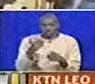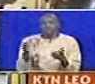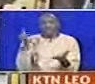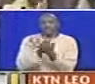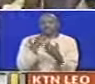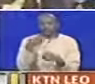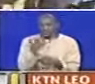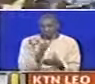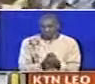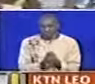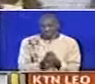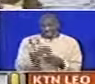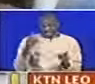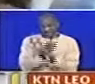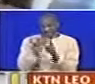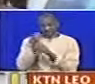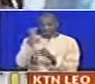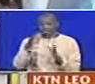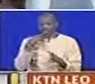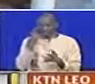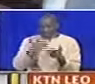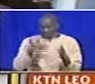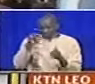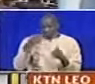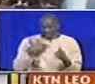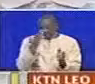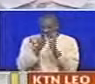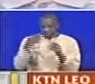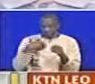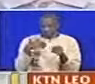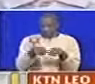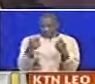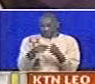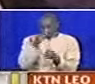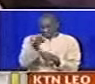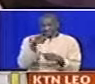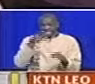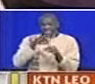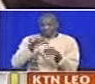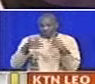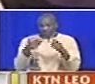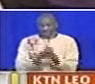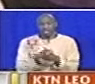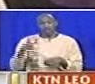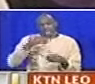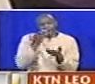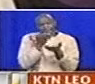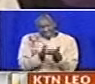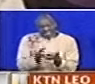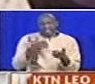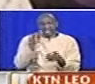ya wanasiasa nao wamedai kuna njama ya kuvuruga shughuli nzima ya kupiga kura. We are begging the Electoral Commission of